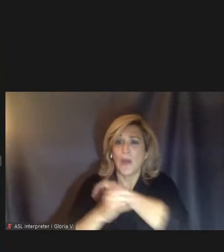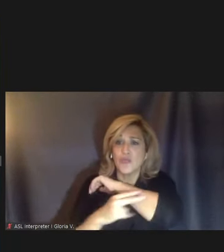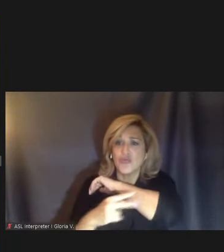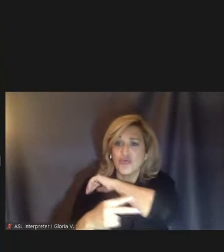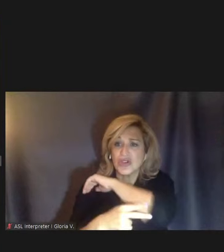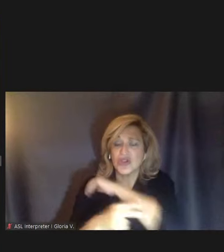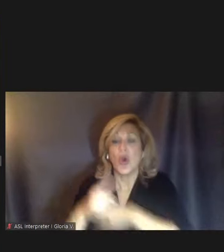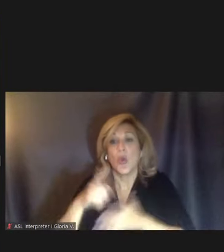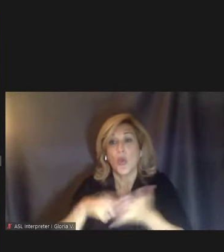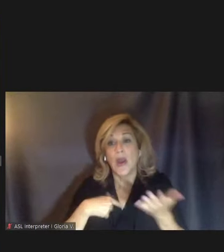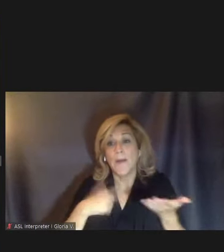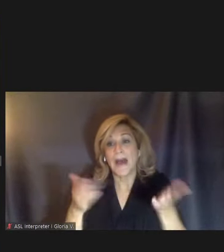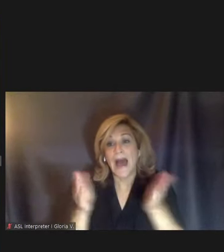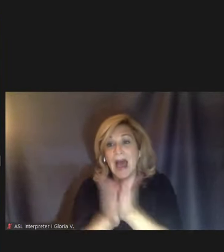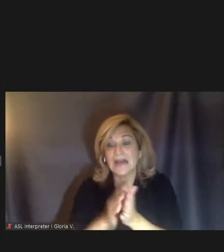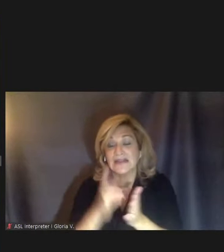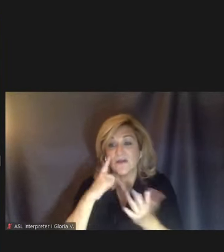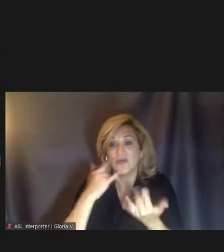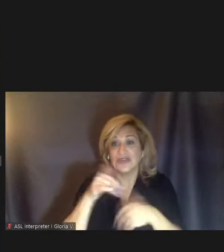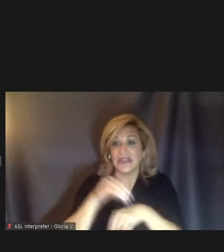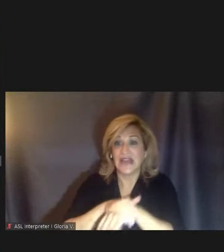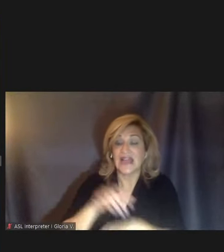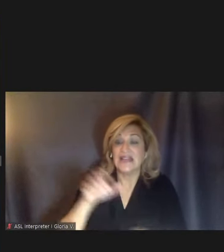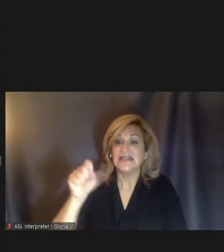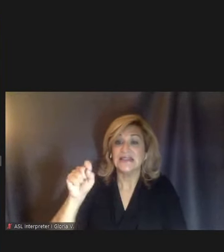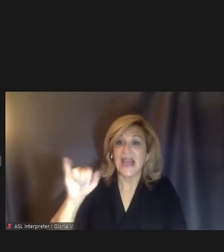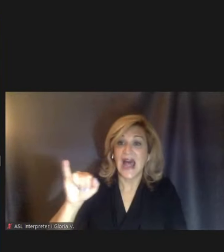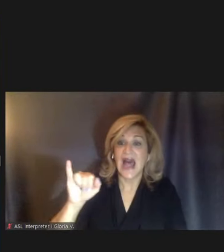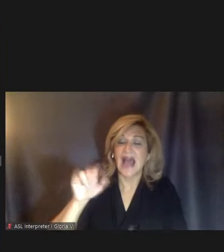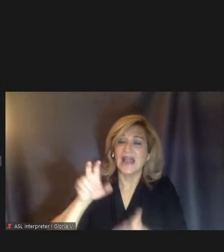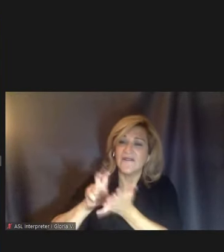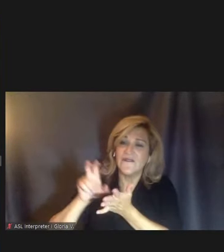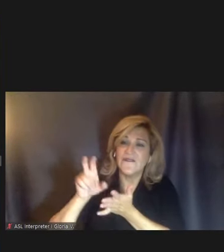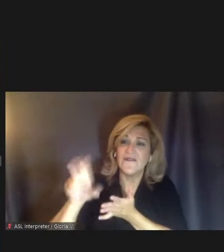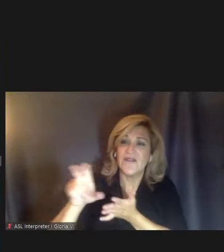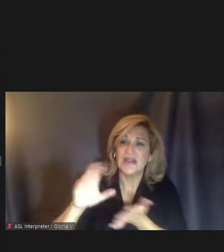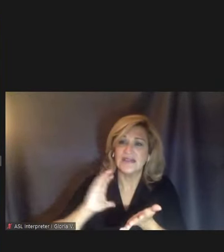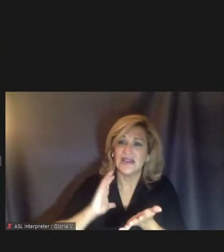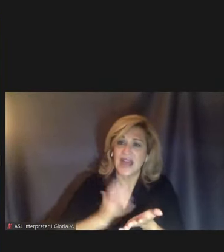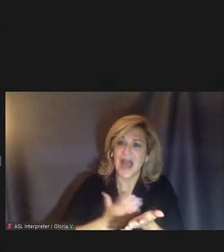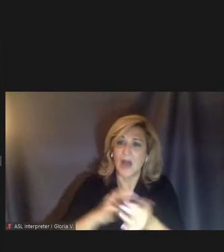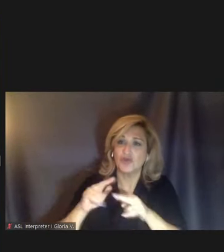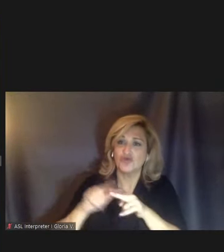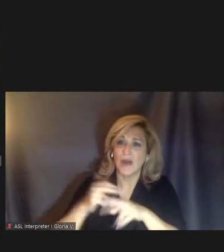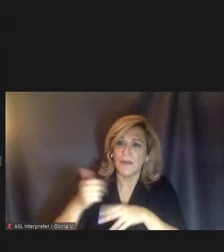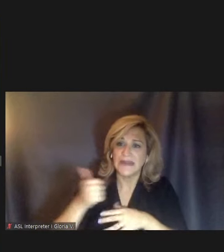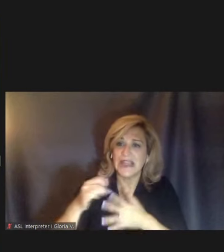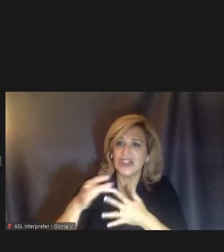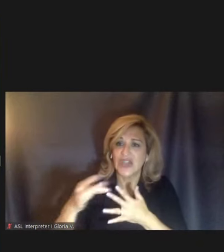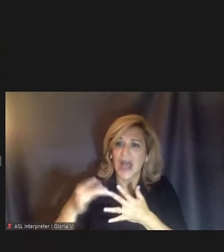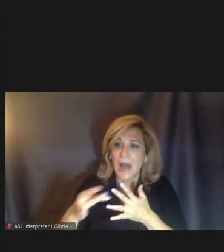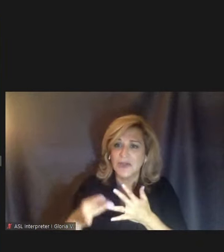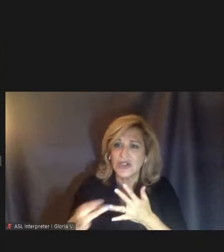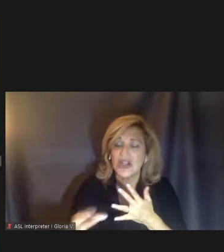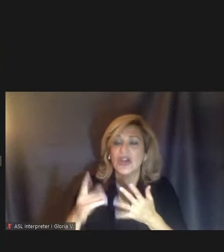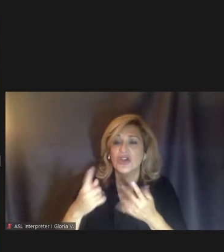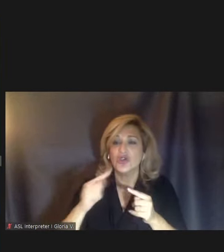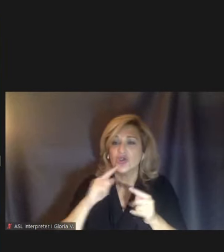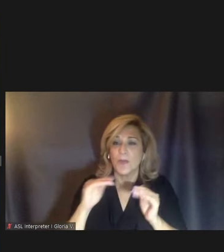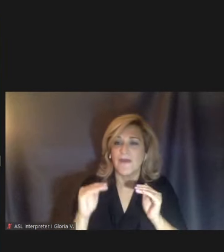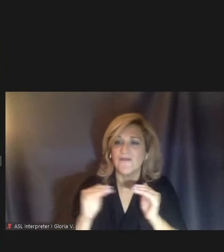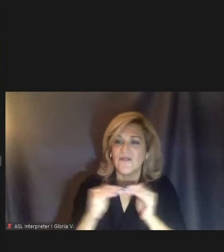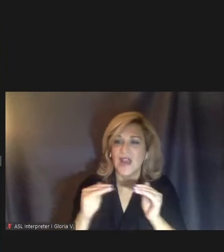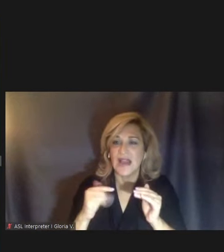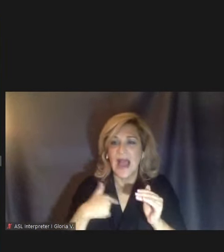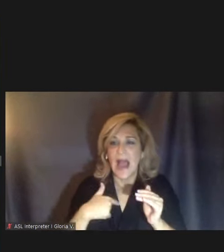asking for tonight is equity for Staten Island, for some investment in Staten Island in our transportation options, and just to be treated fairly. I believe that